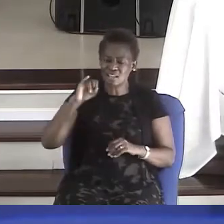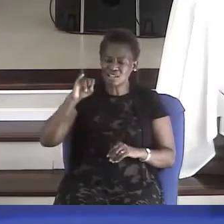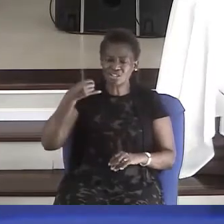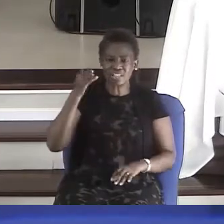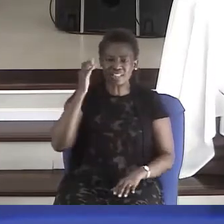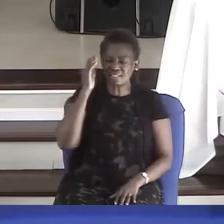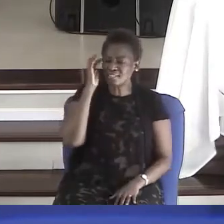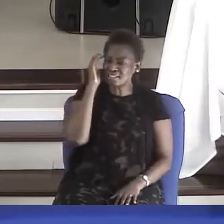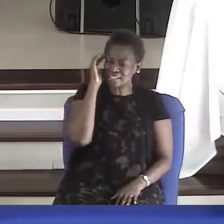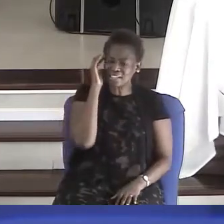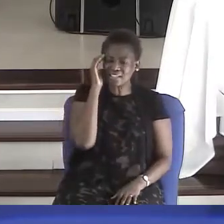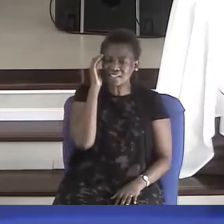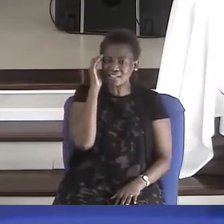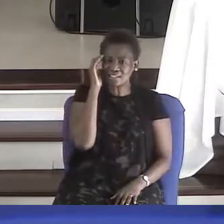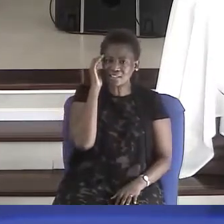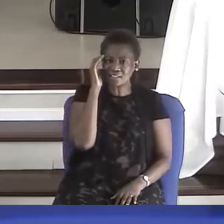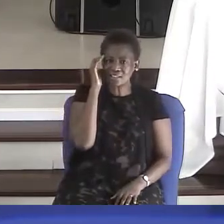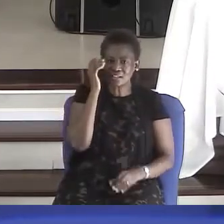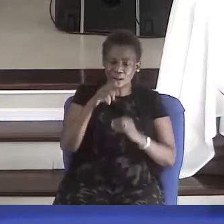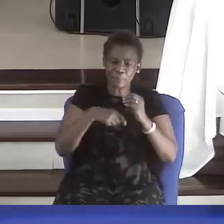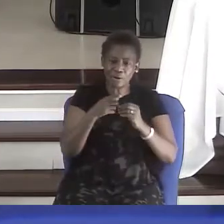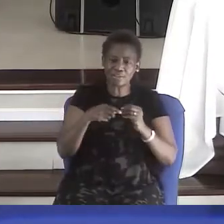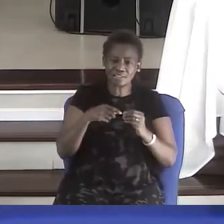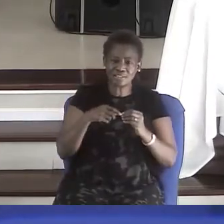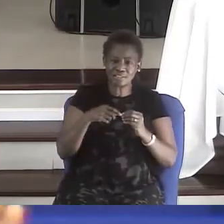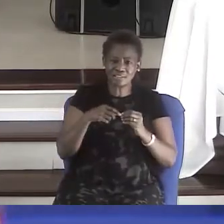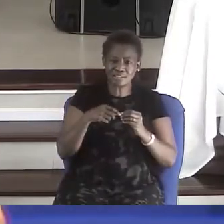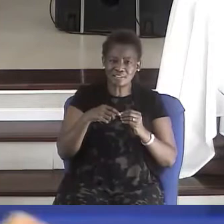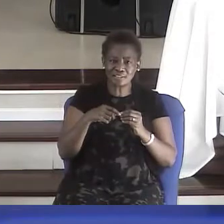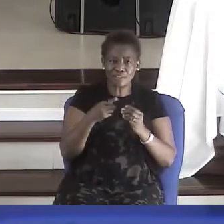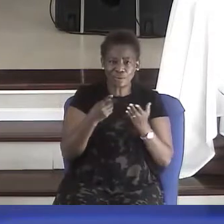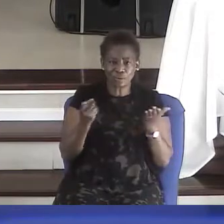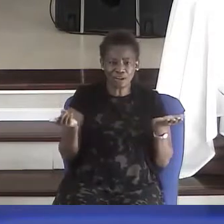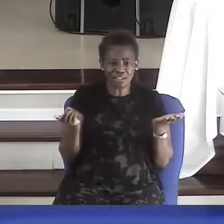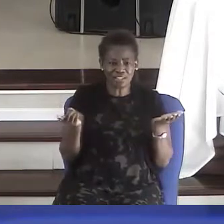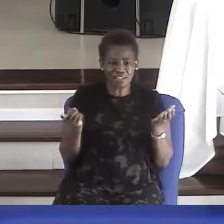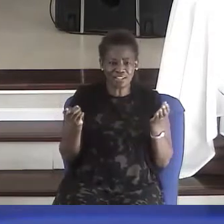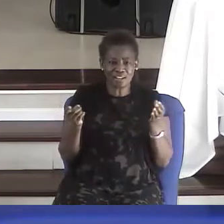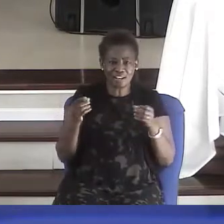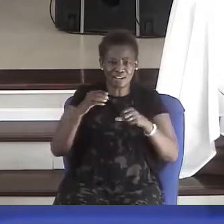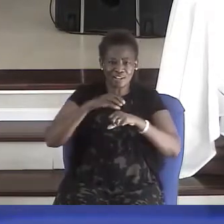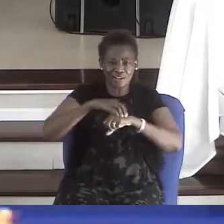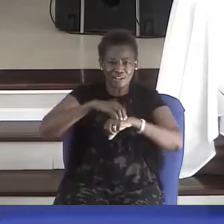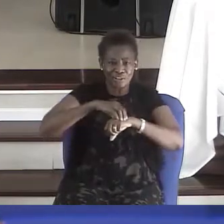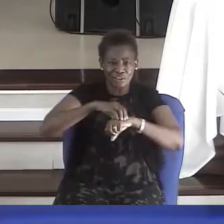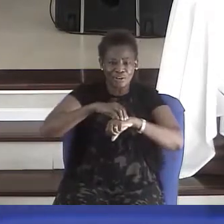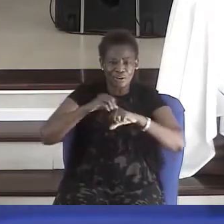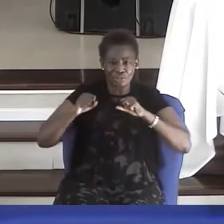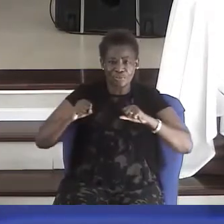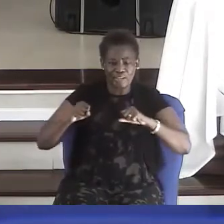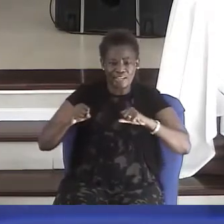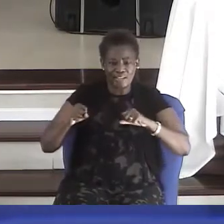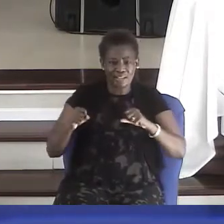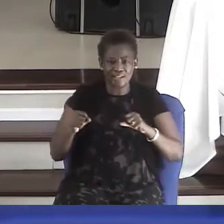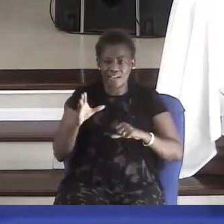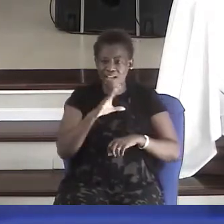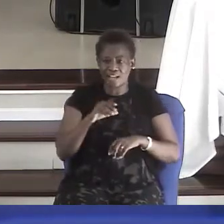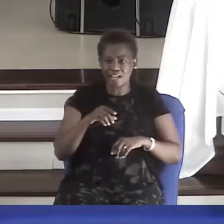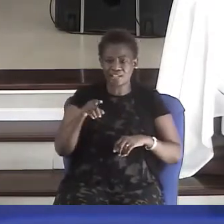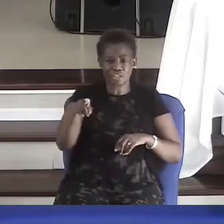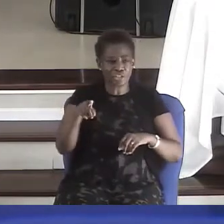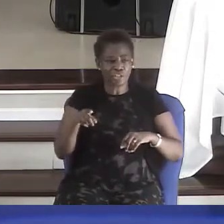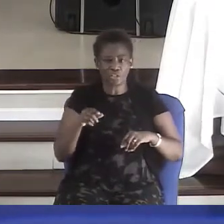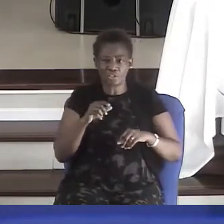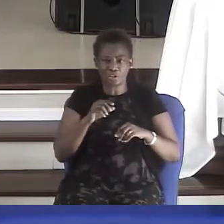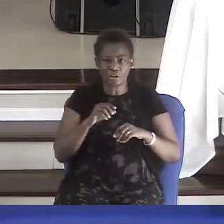the experience of an earthquake, and you're on the outside, and you're on at a place where it's not too